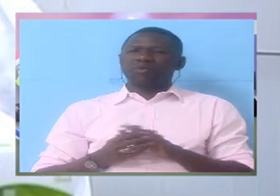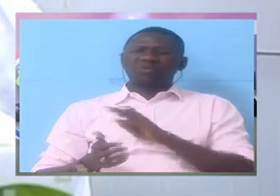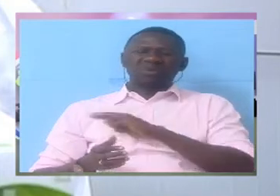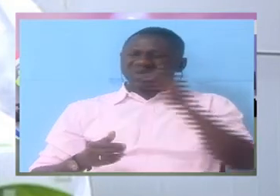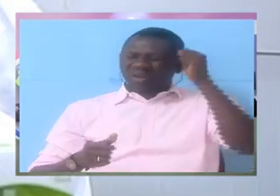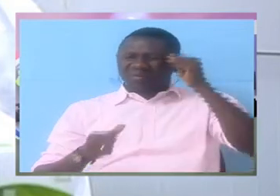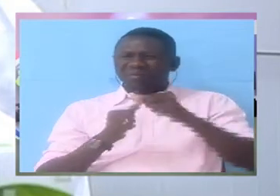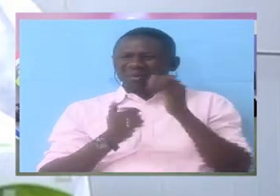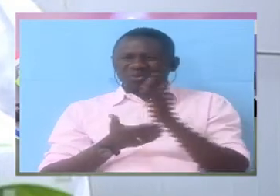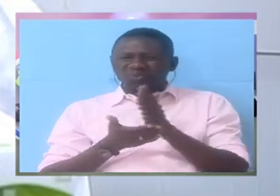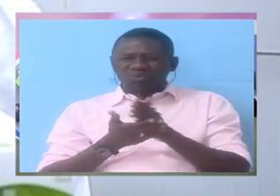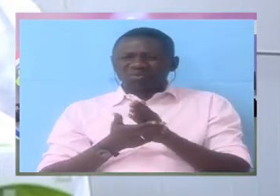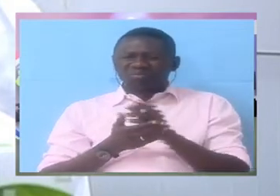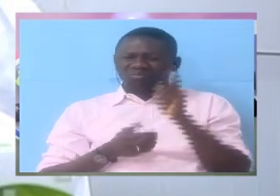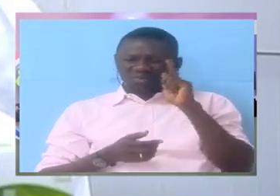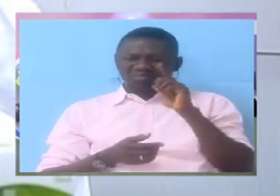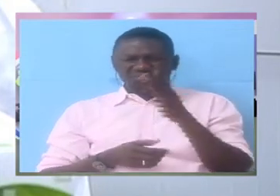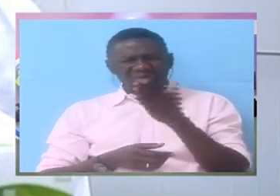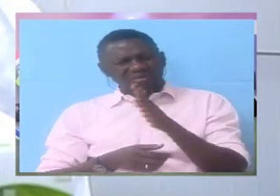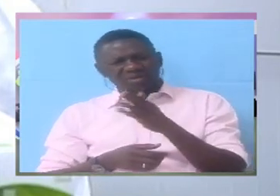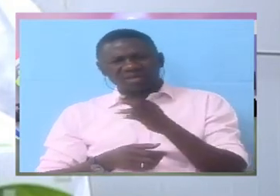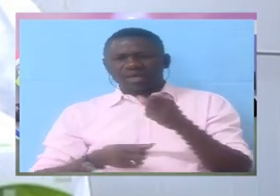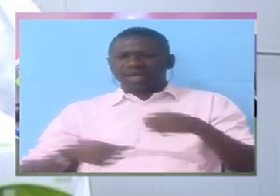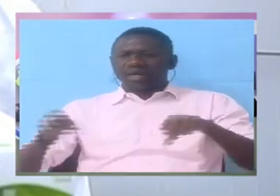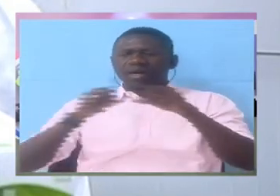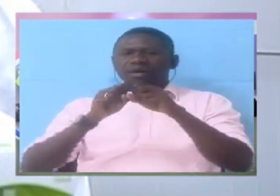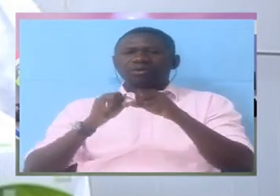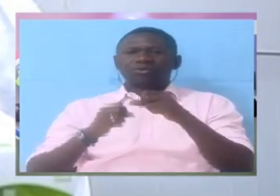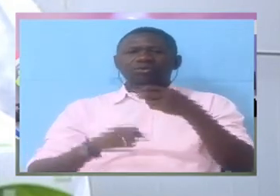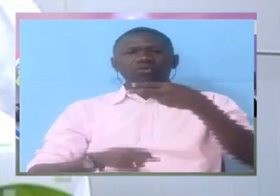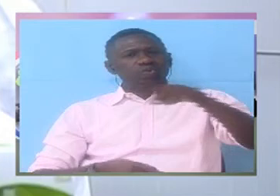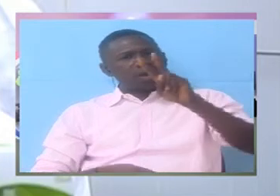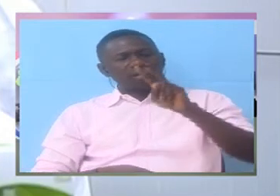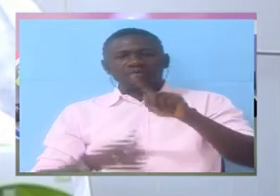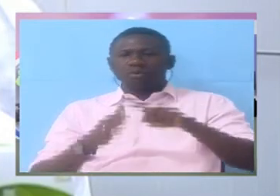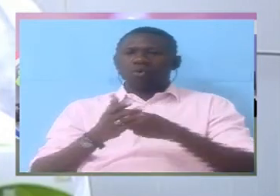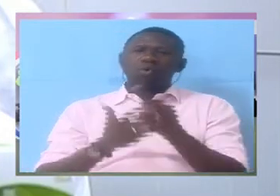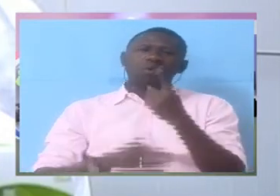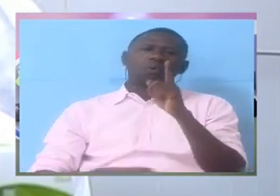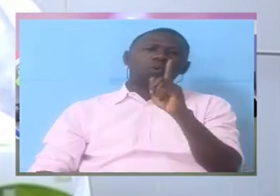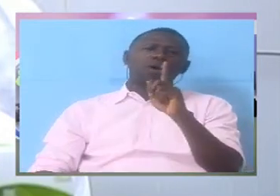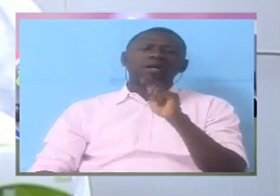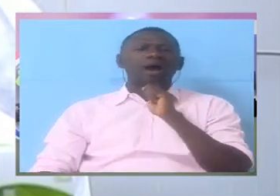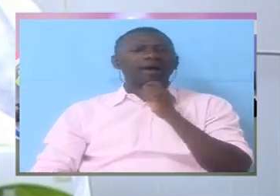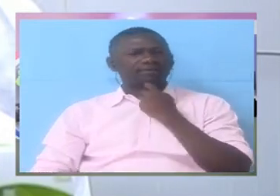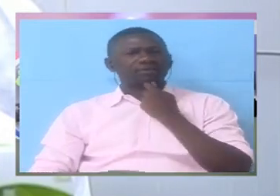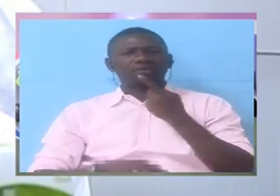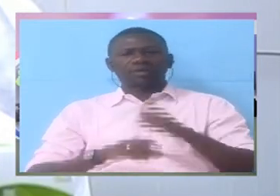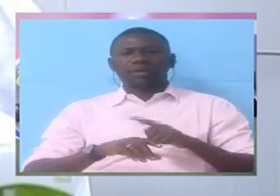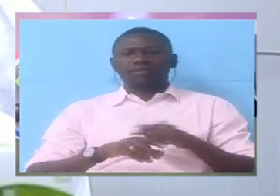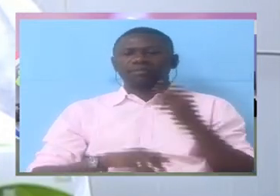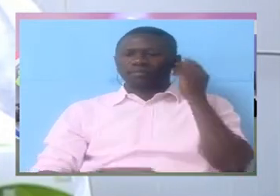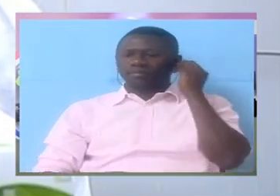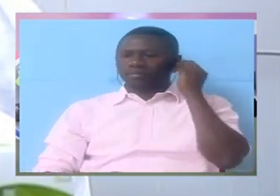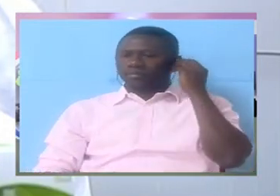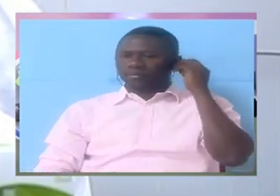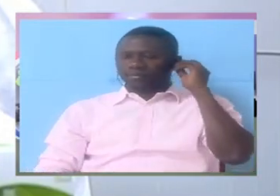12 to 1. Sikeno kabotalan tanim fula kata talan killing kang hakilo mamuta de wara sikeno wato ma